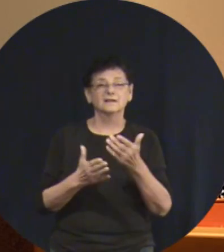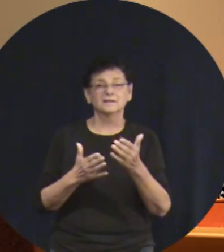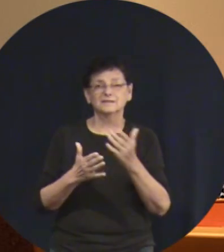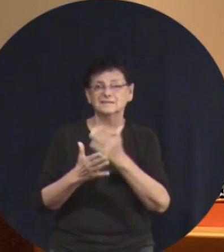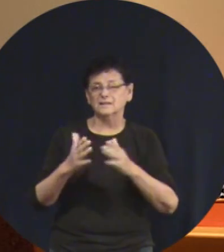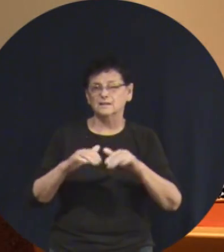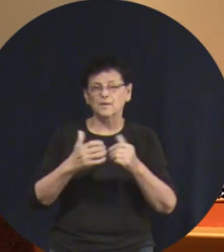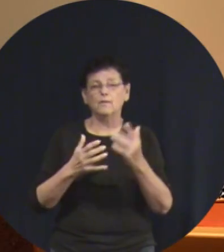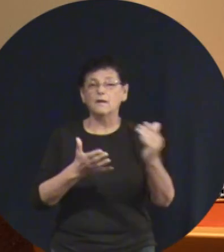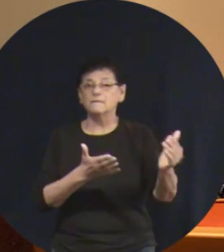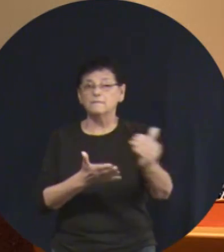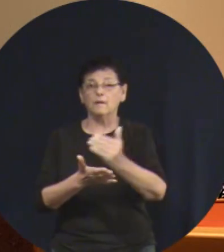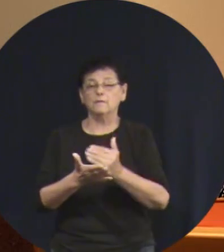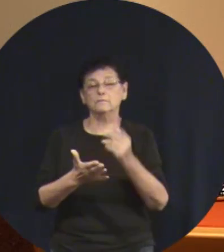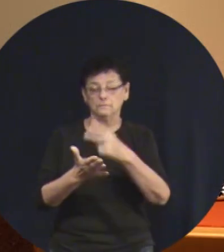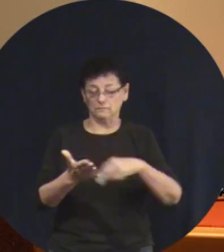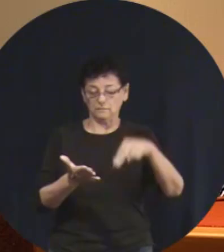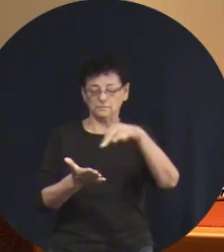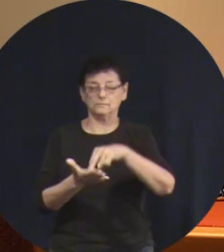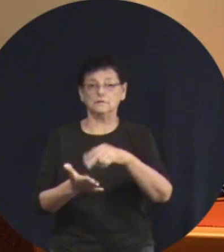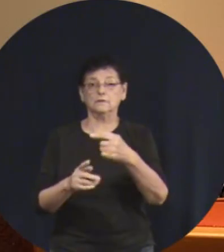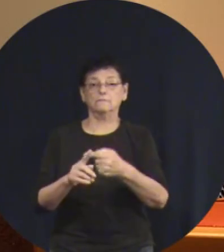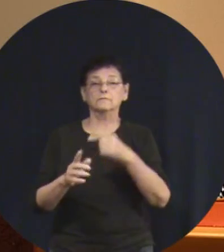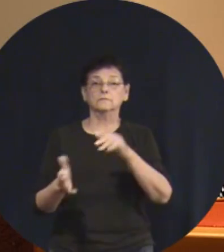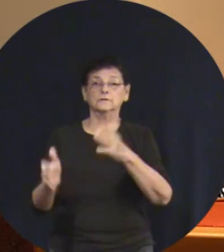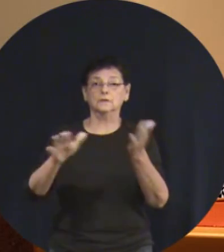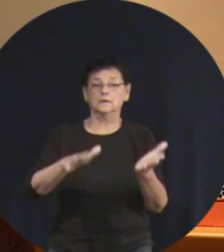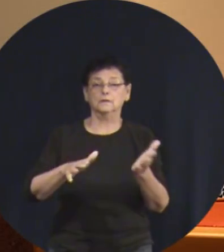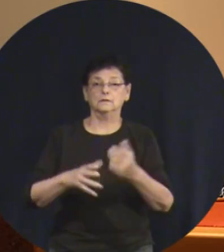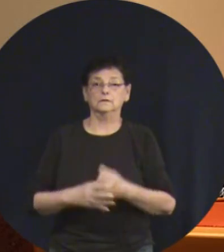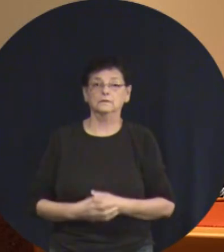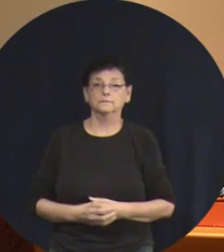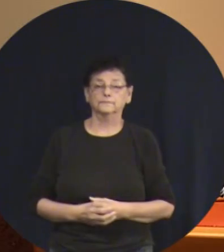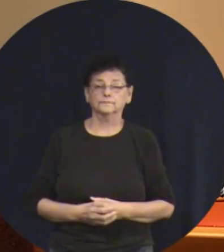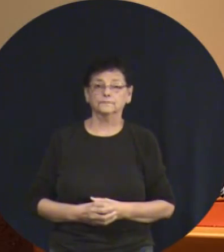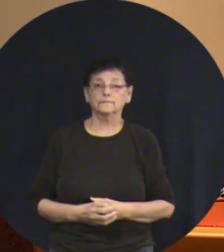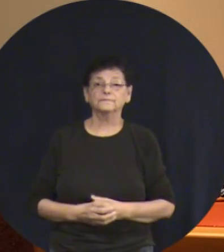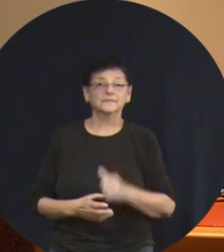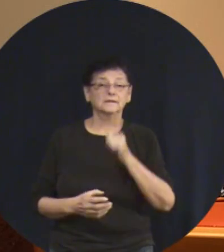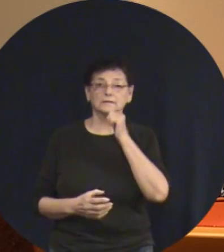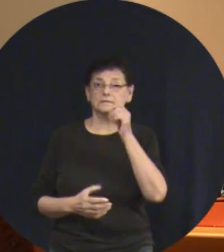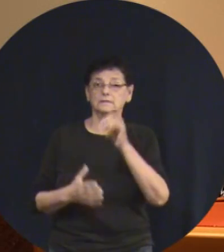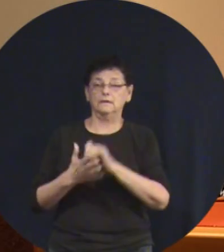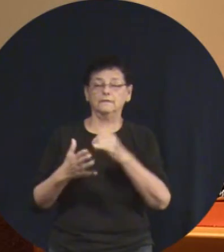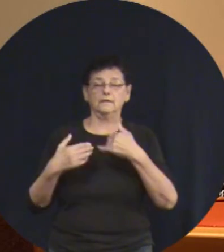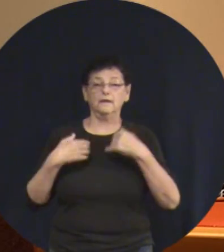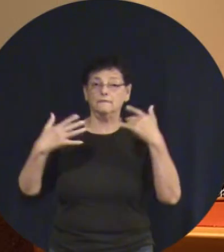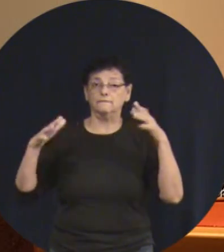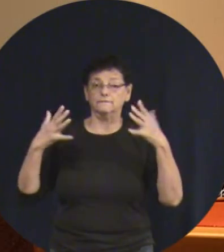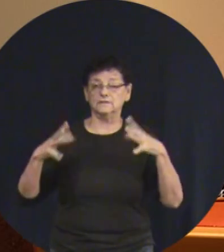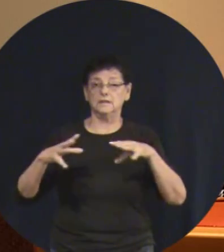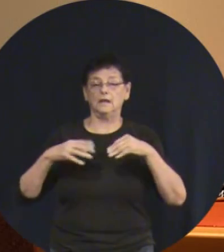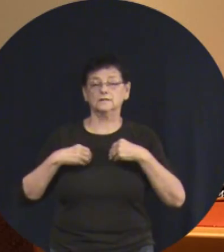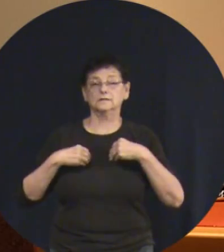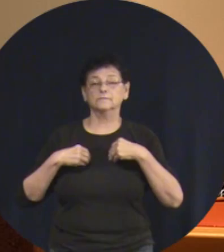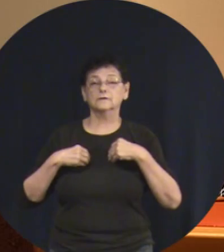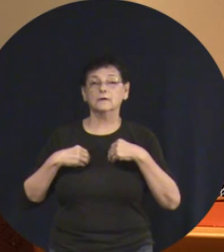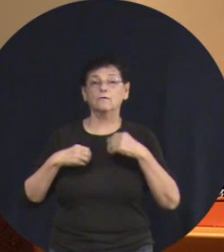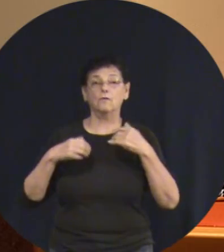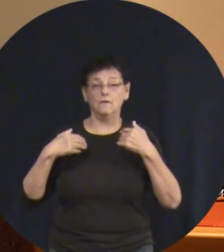somehow I may attain the resurrection from the dead. It is not that I have already taken hold of